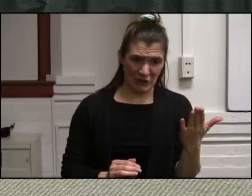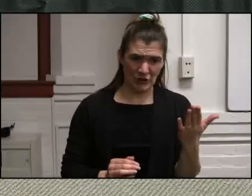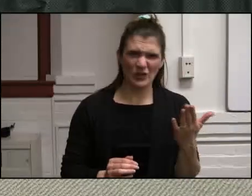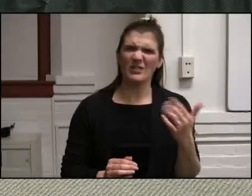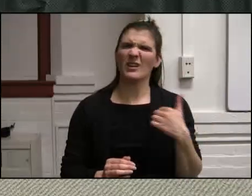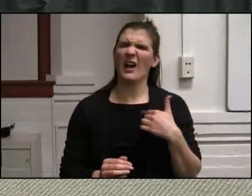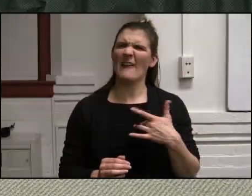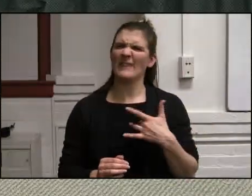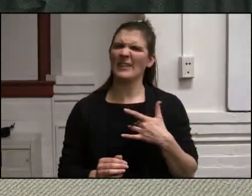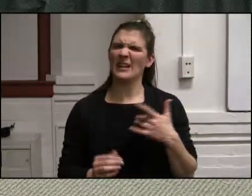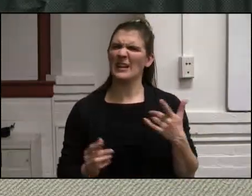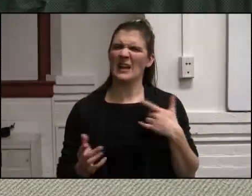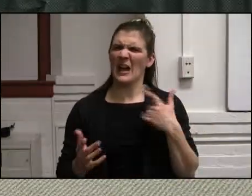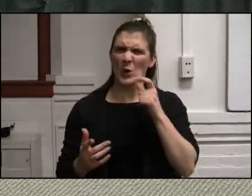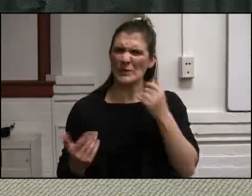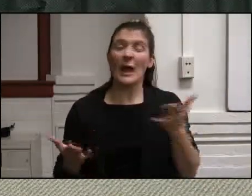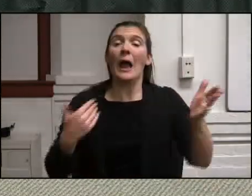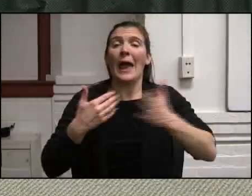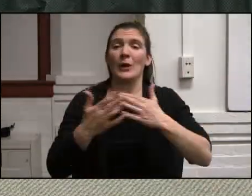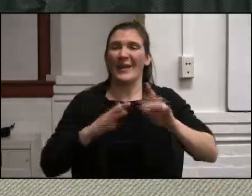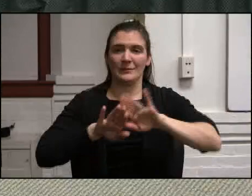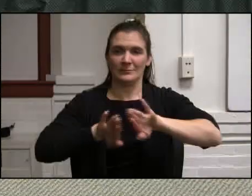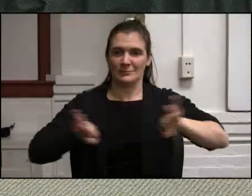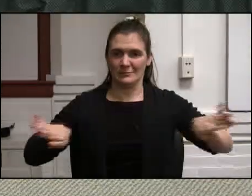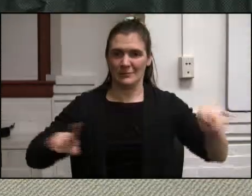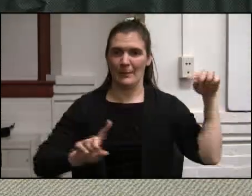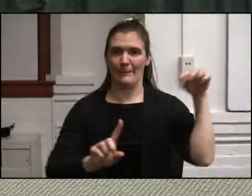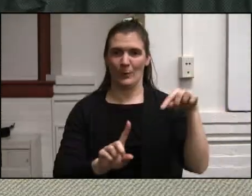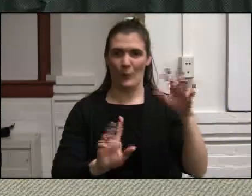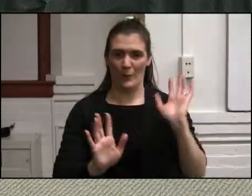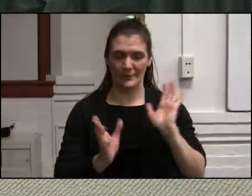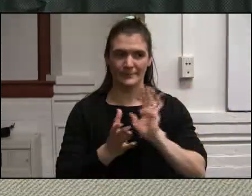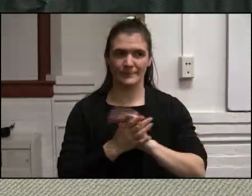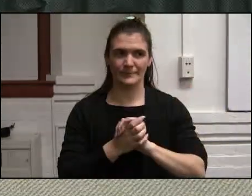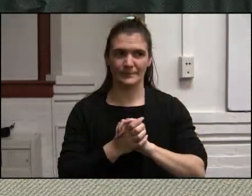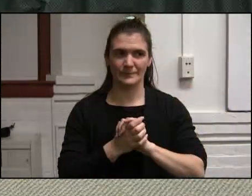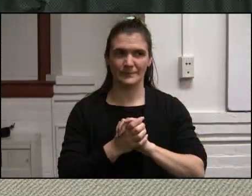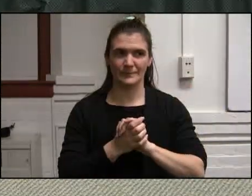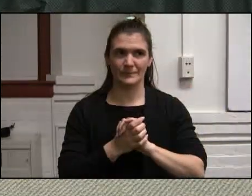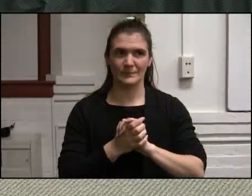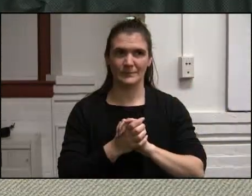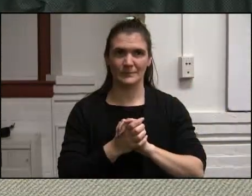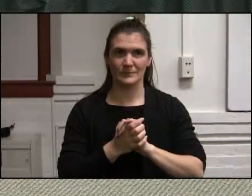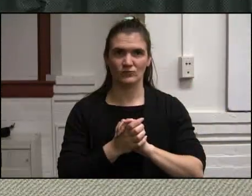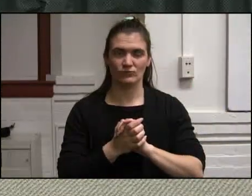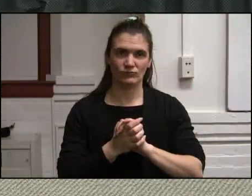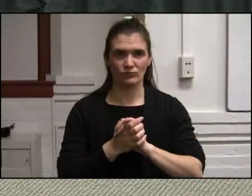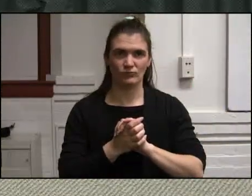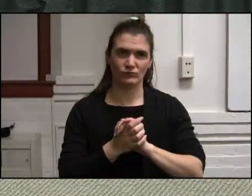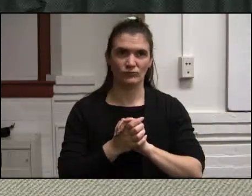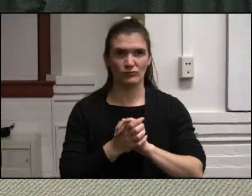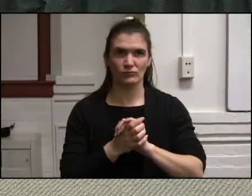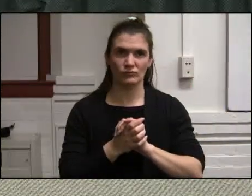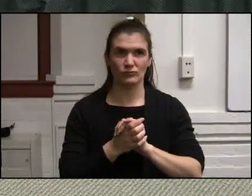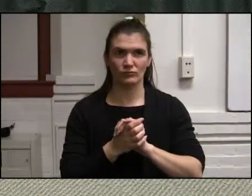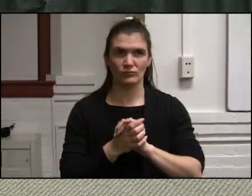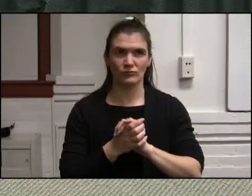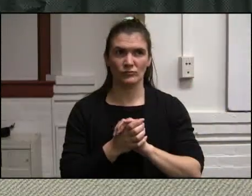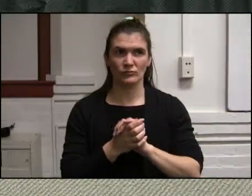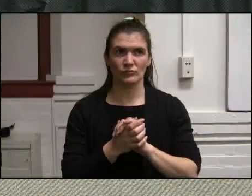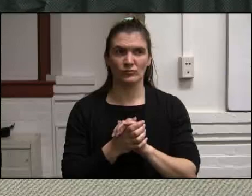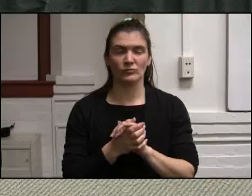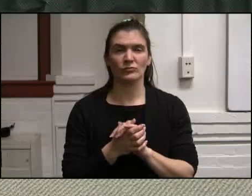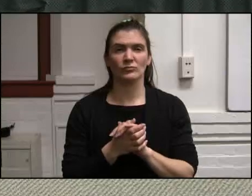recall Brandy not being here, but Okay, that's well, it fine. might have been another meeting. Yeah, since there were two earlier. So I'm